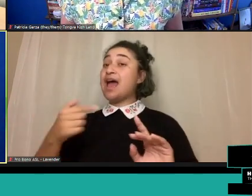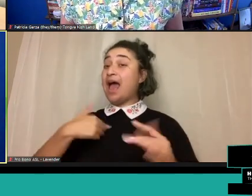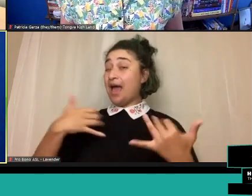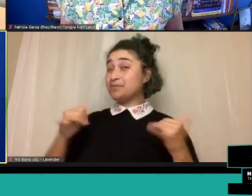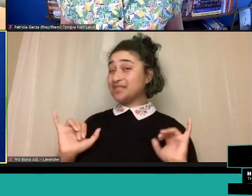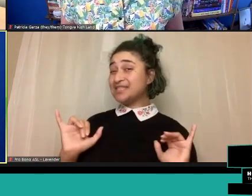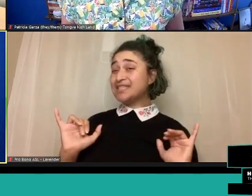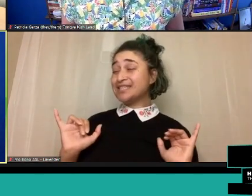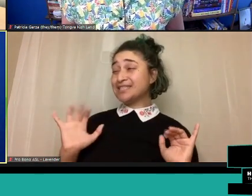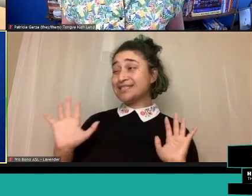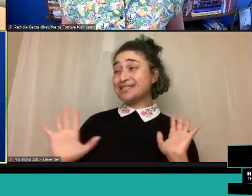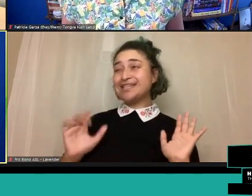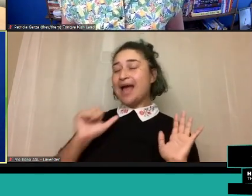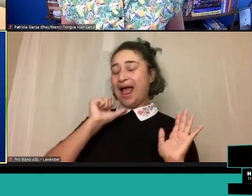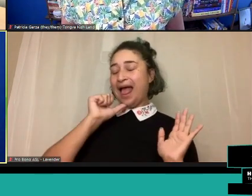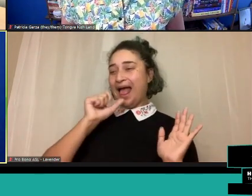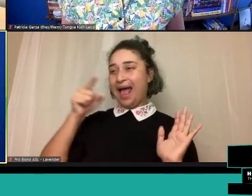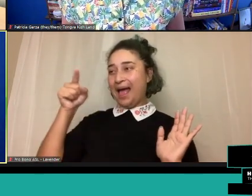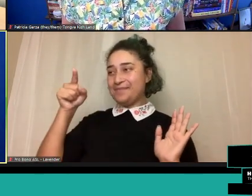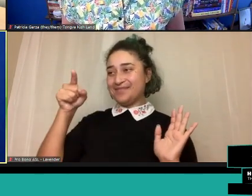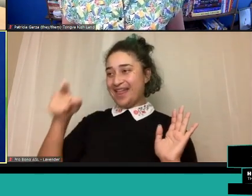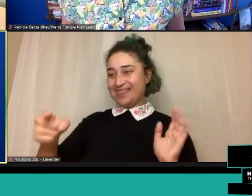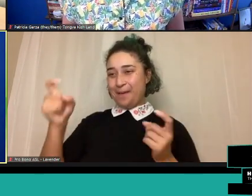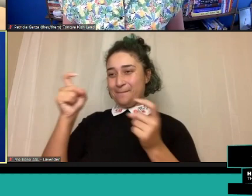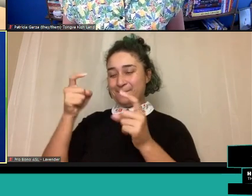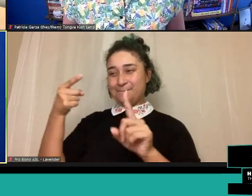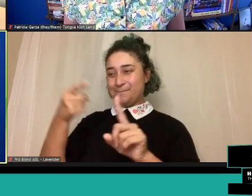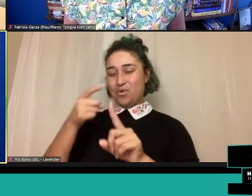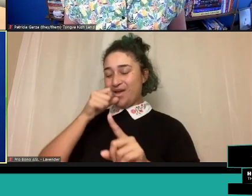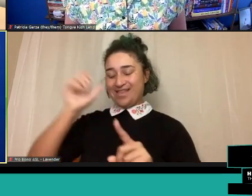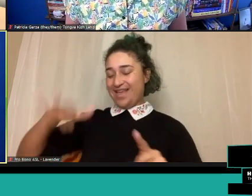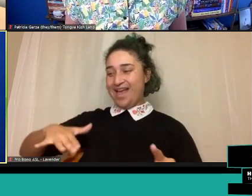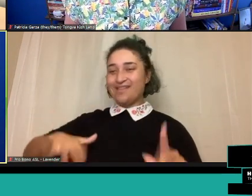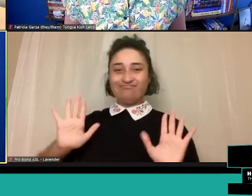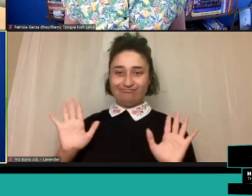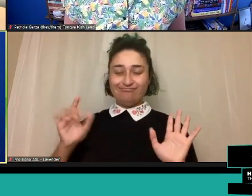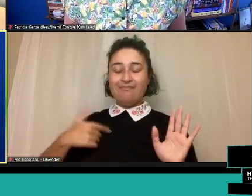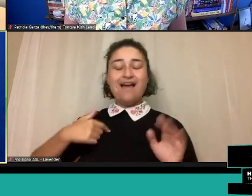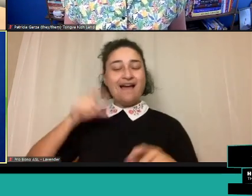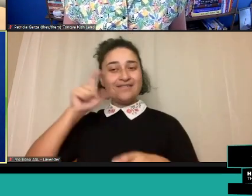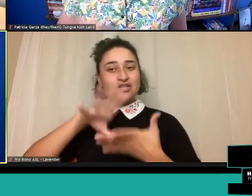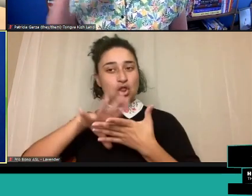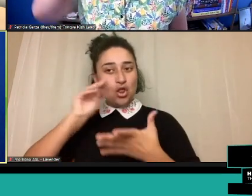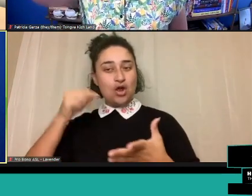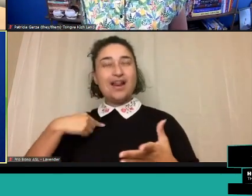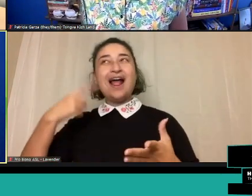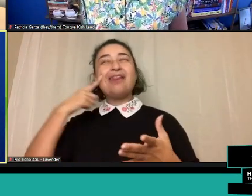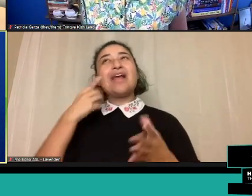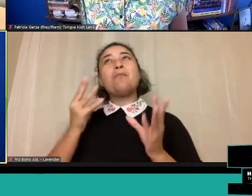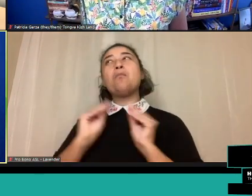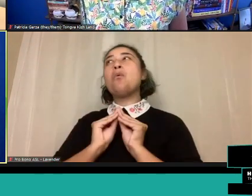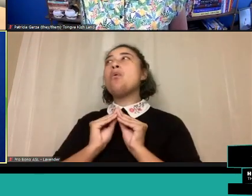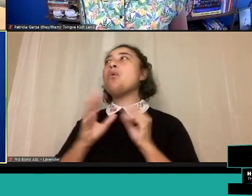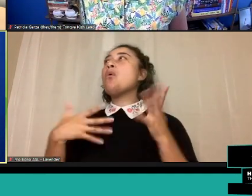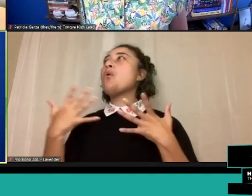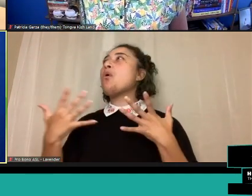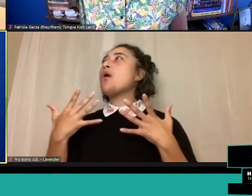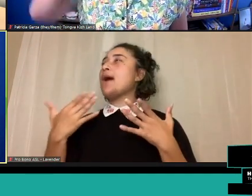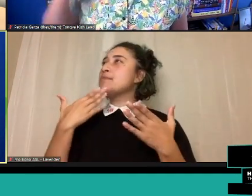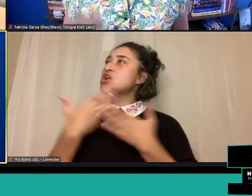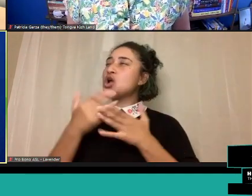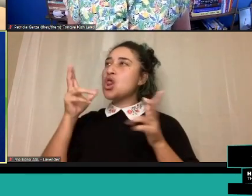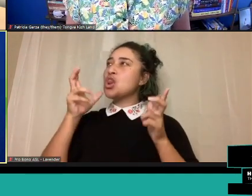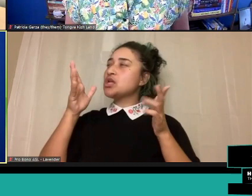I'm still not there. You know, I've had to learn. I think I'm a great listener,